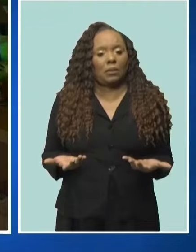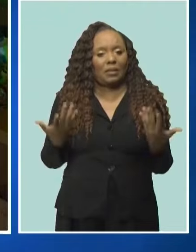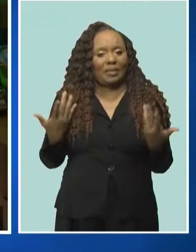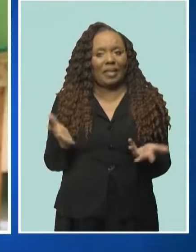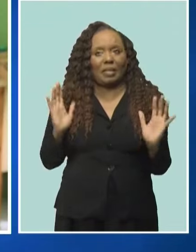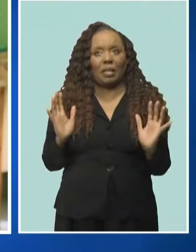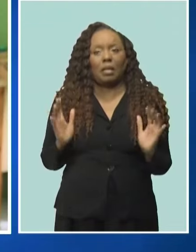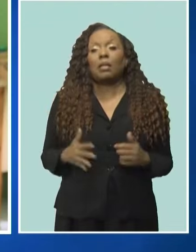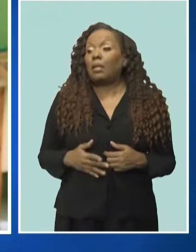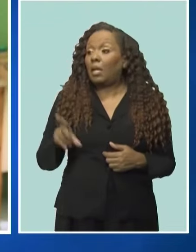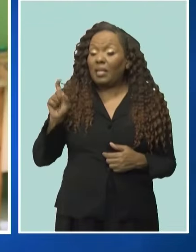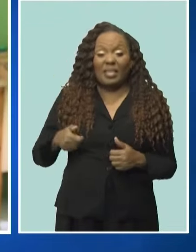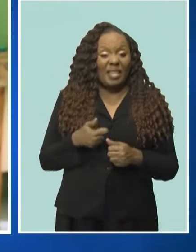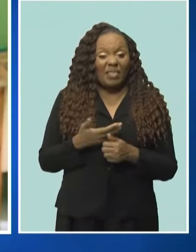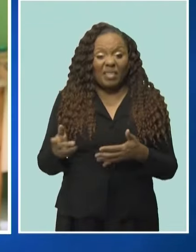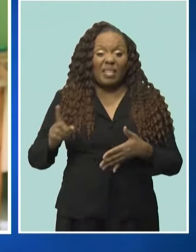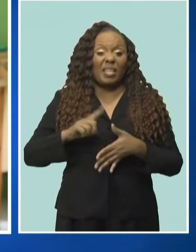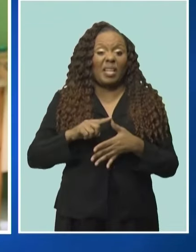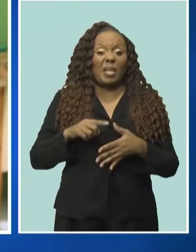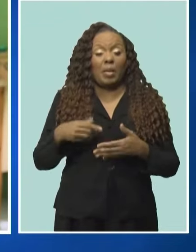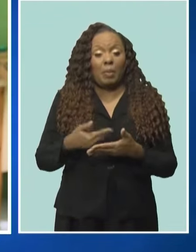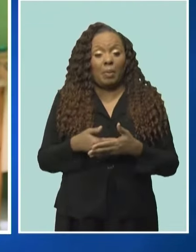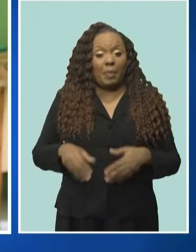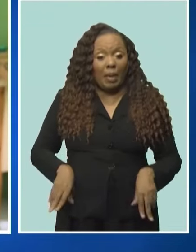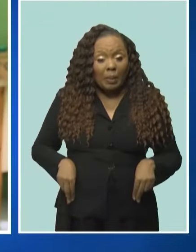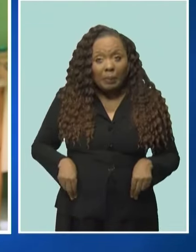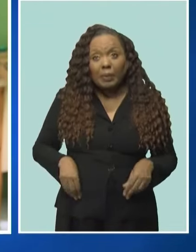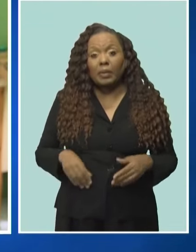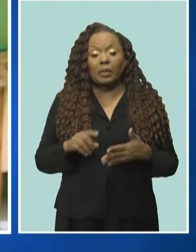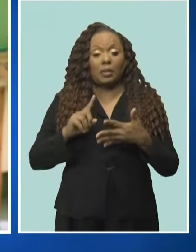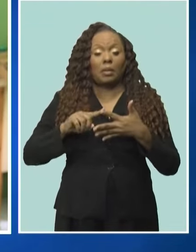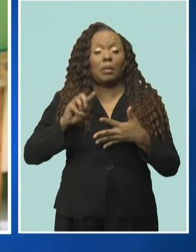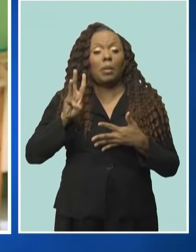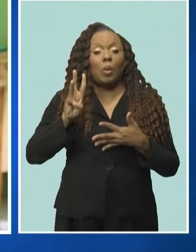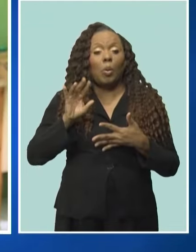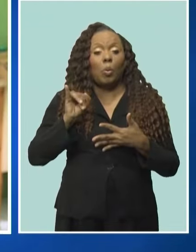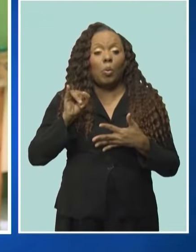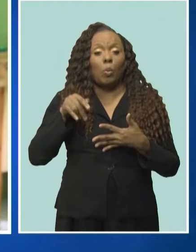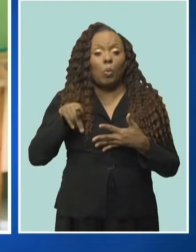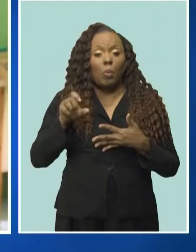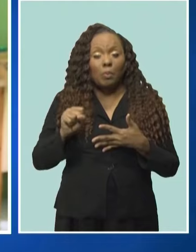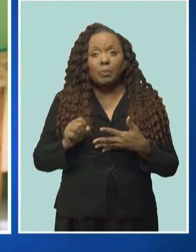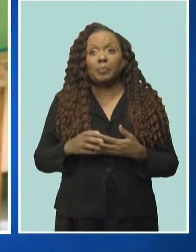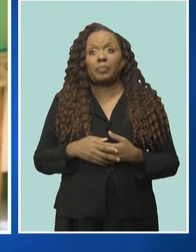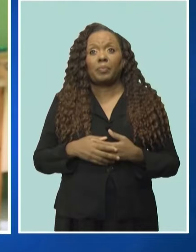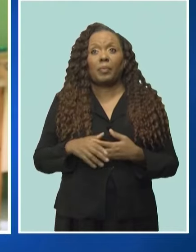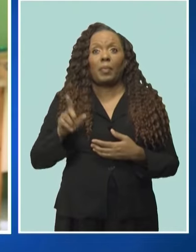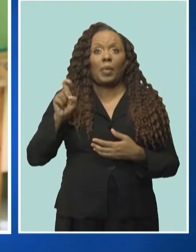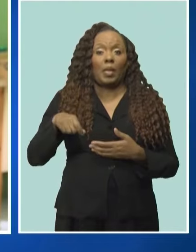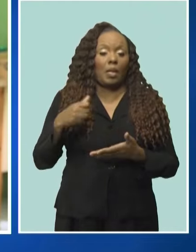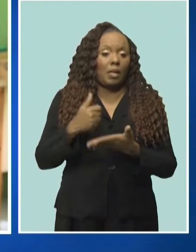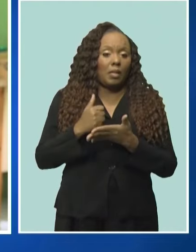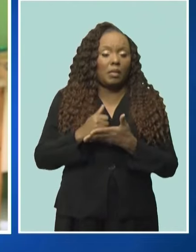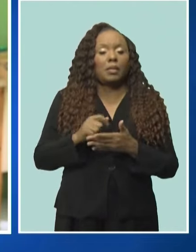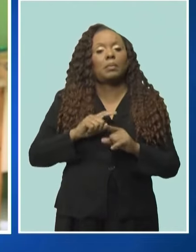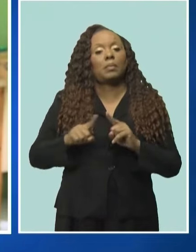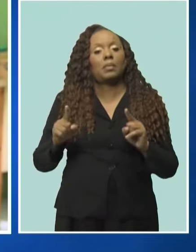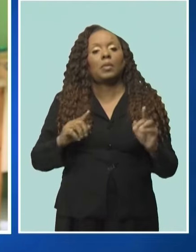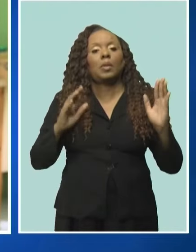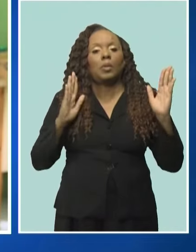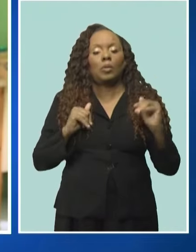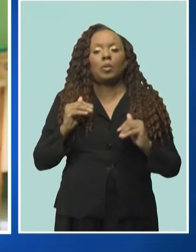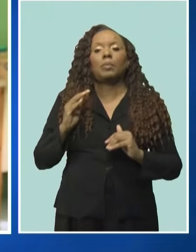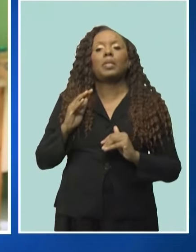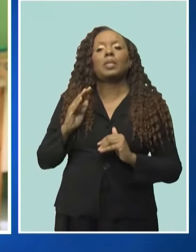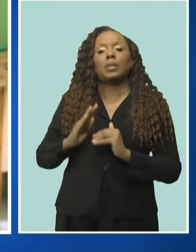in need of everything, baby want pampers and stuff like that. She's in desperate need of assistance, but hoping to